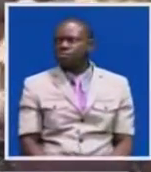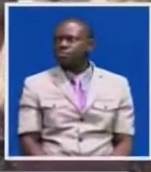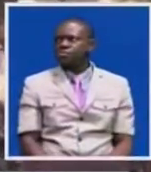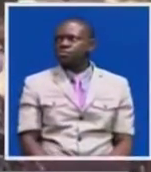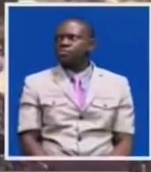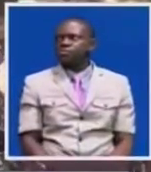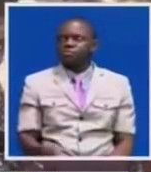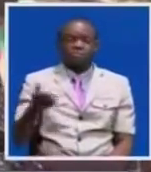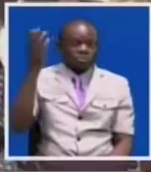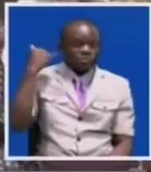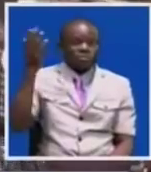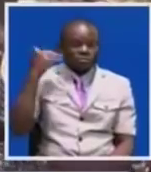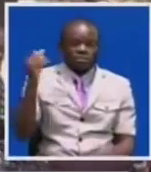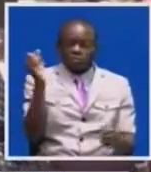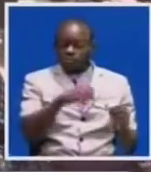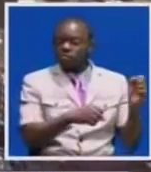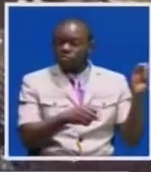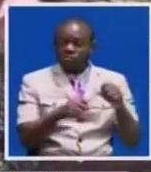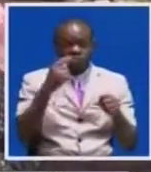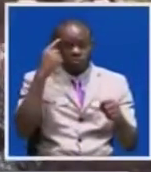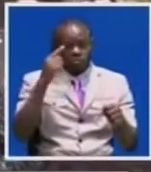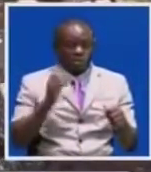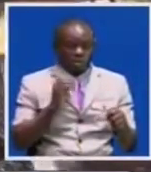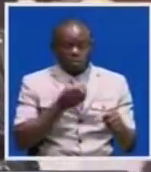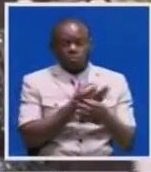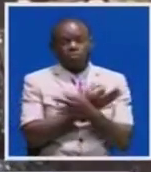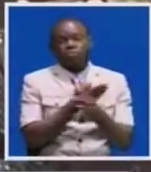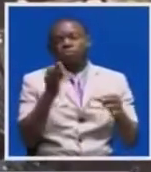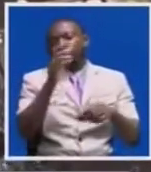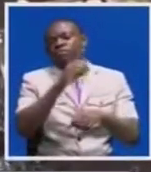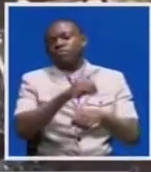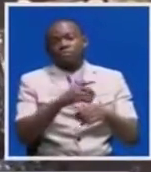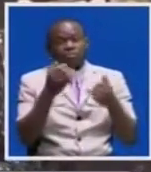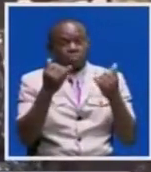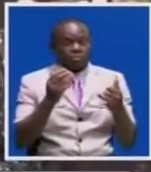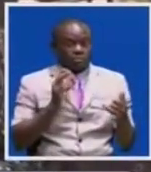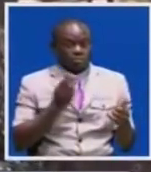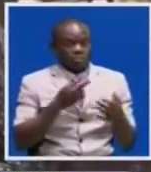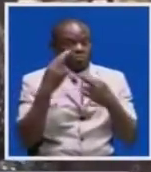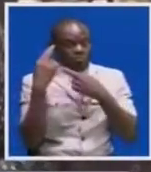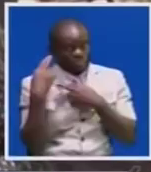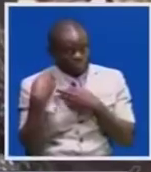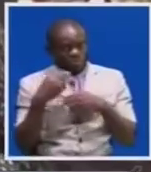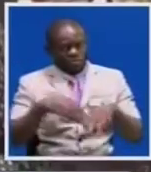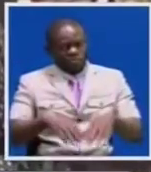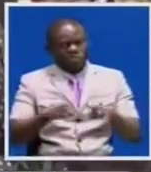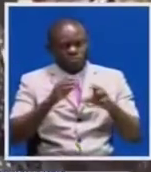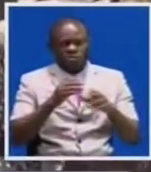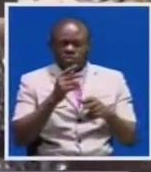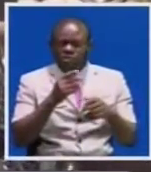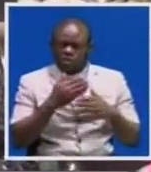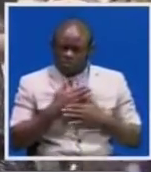hard-earned. It is our responsibility to keep this peace and unity that we've had for 55 years